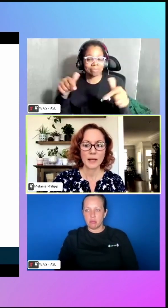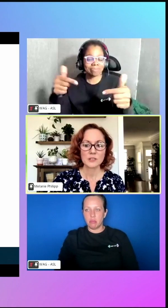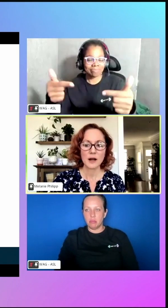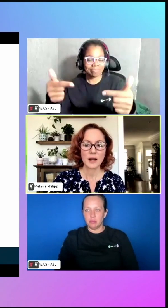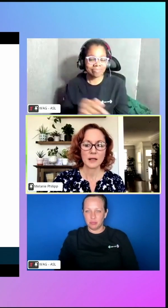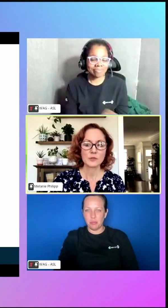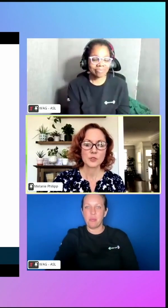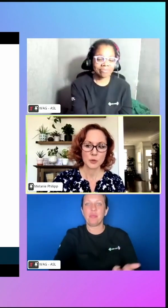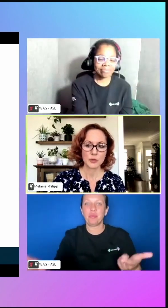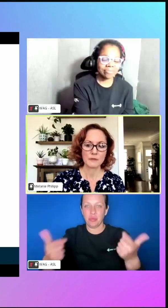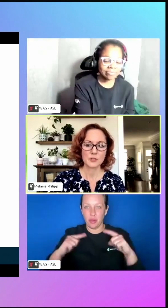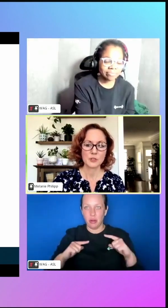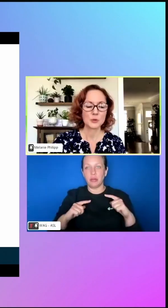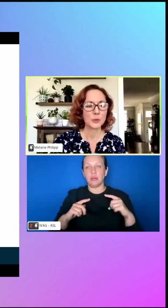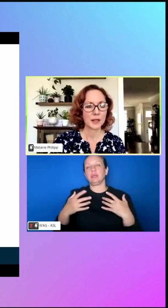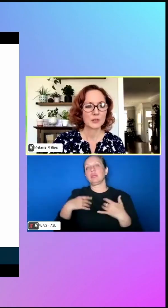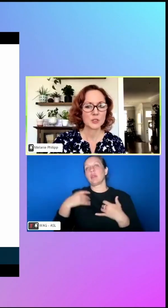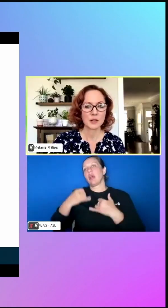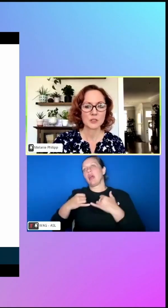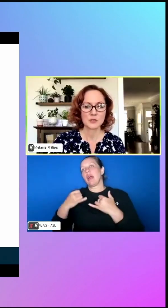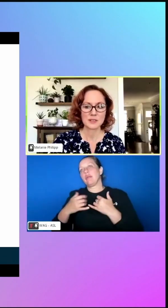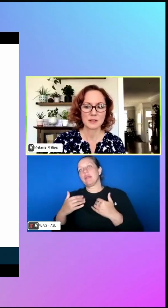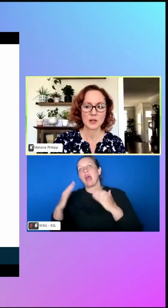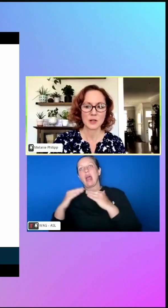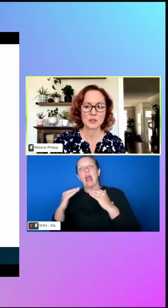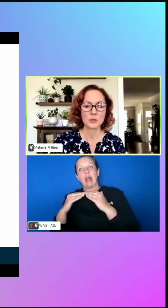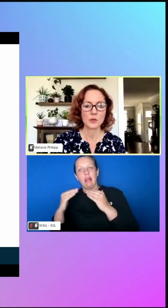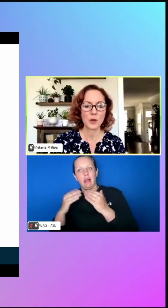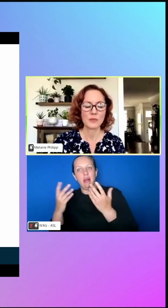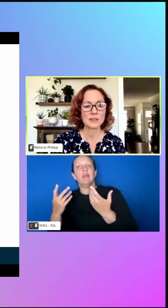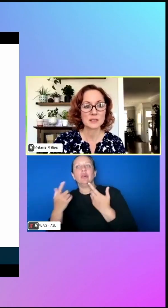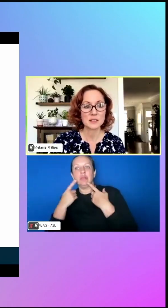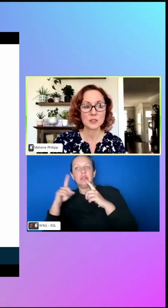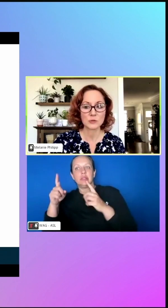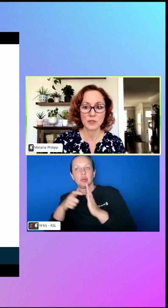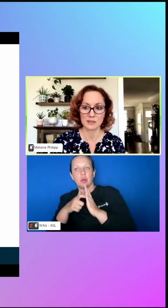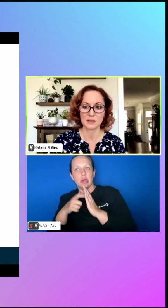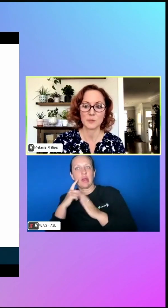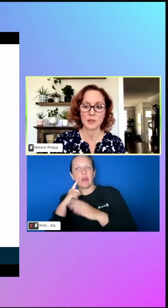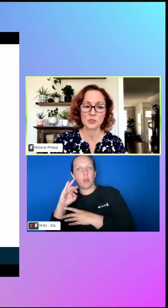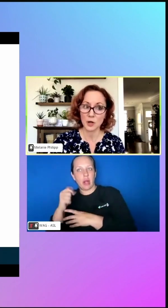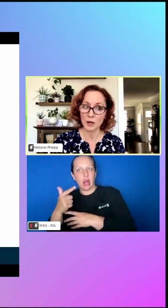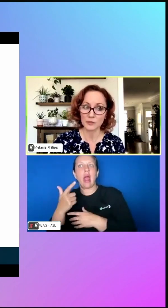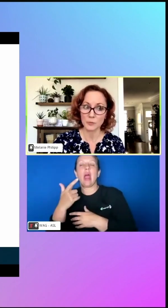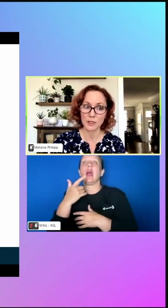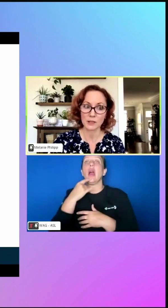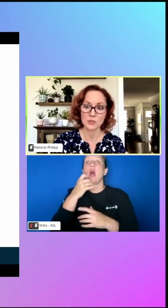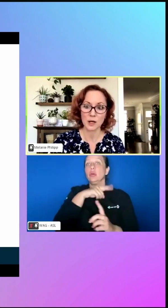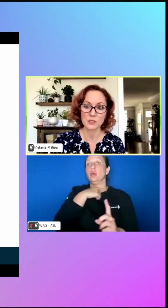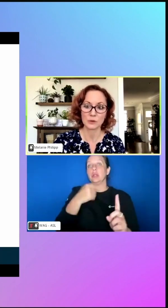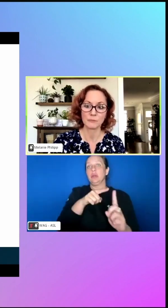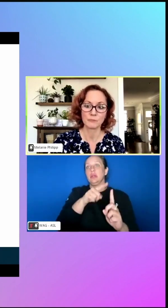I will end our high-level tour of the new WCAG 2.2 success criterion with one that's considered at risk of being struck from